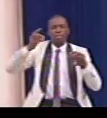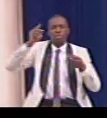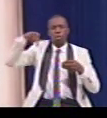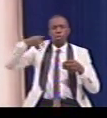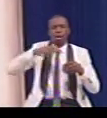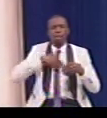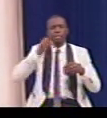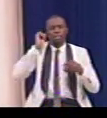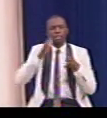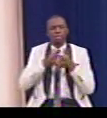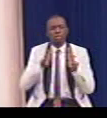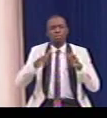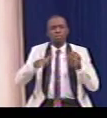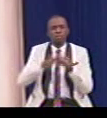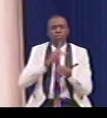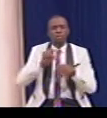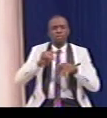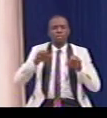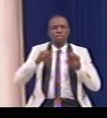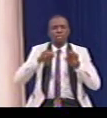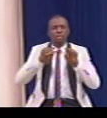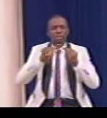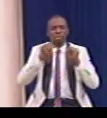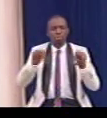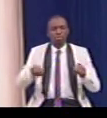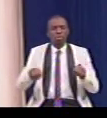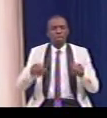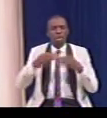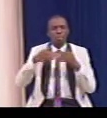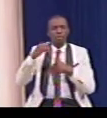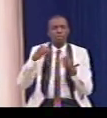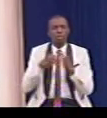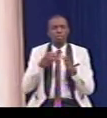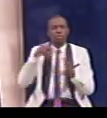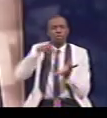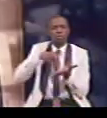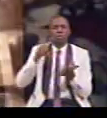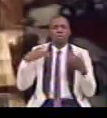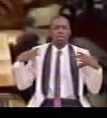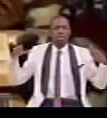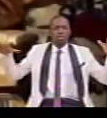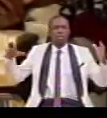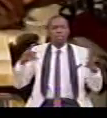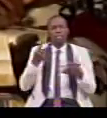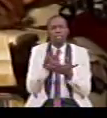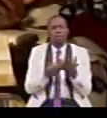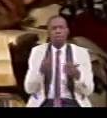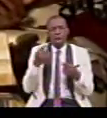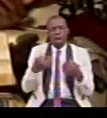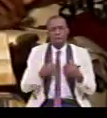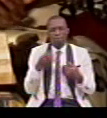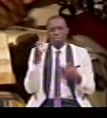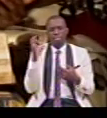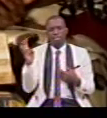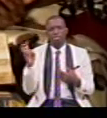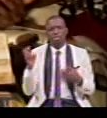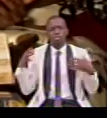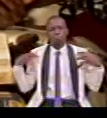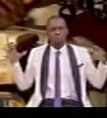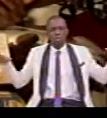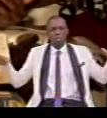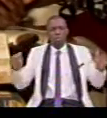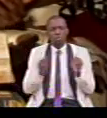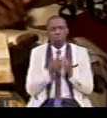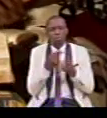the seraphims each one at six wings covered his face and we're doing he covered